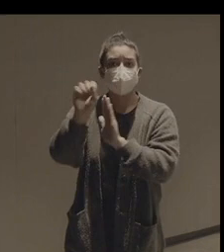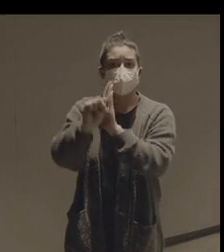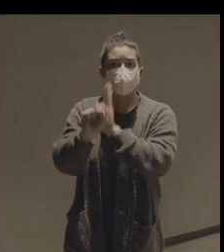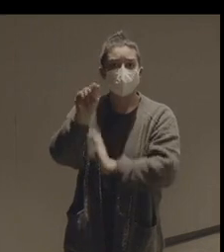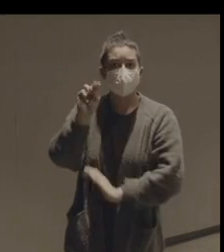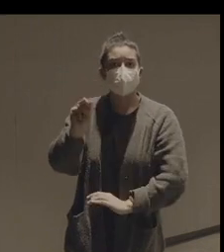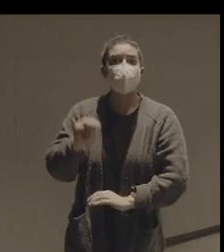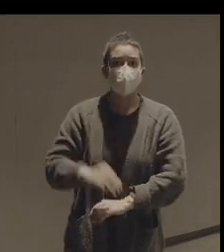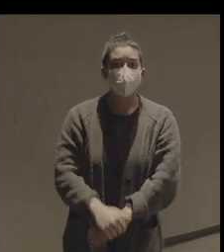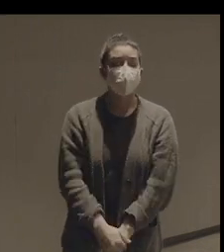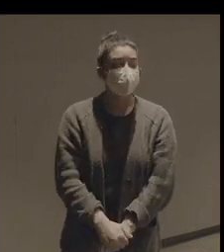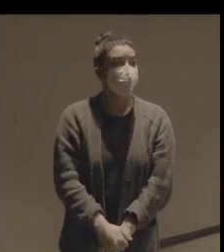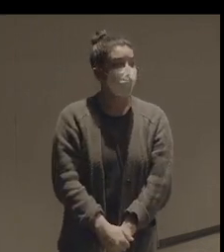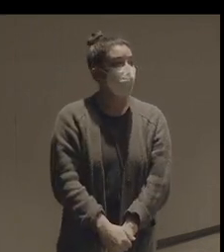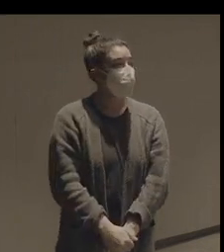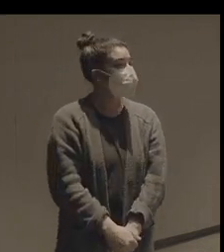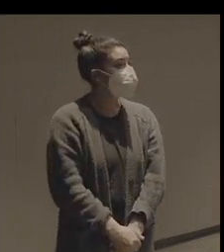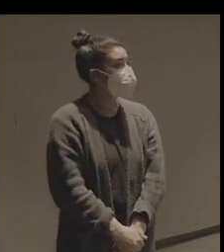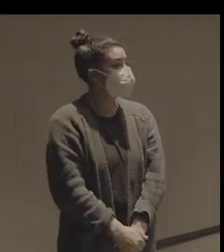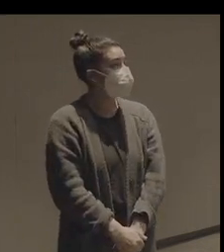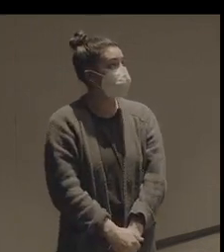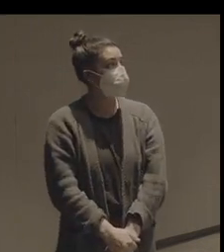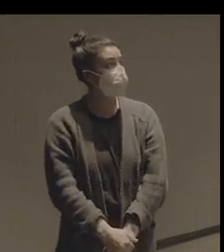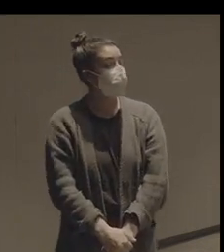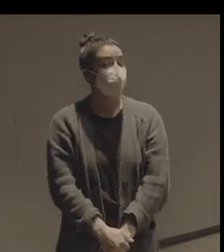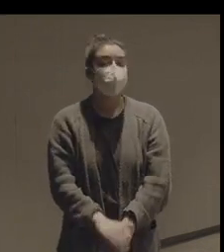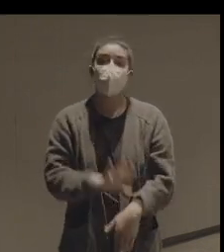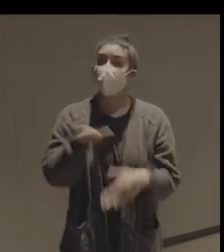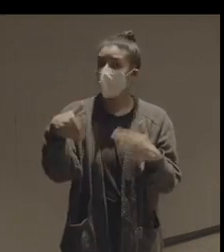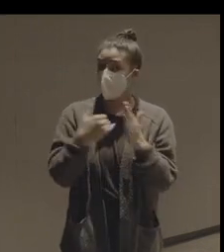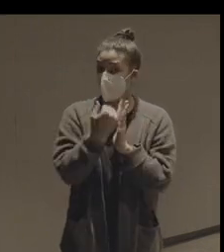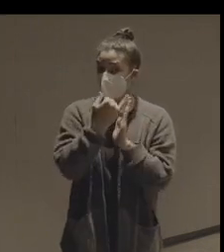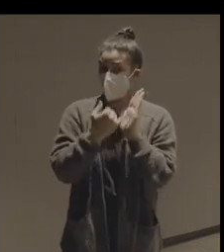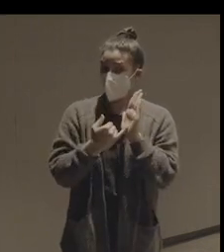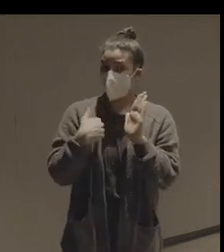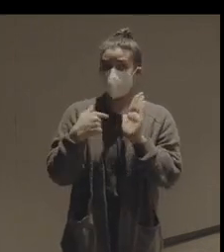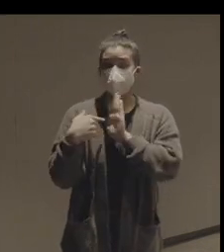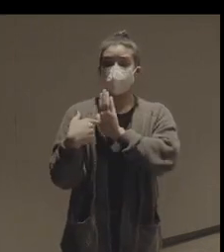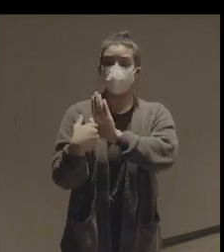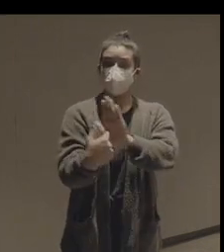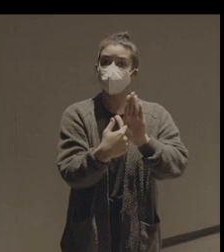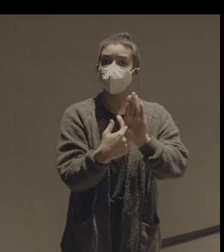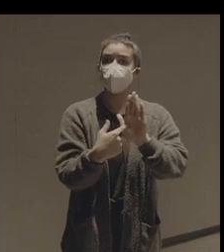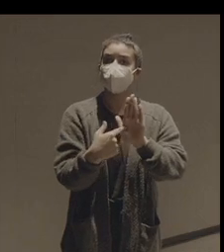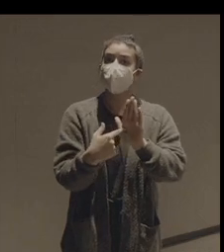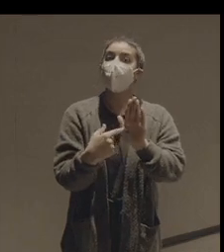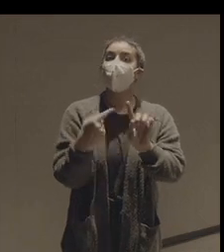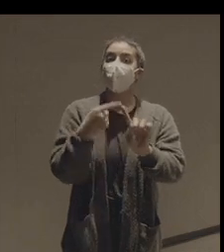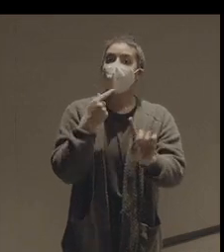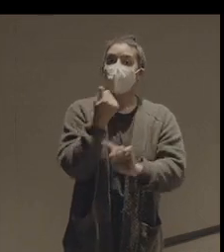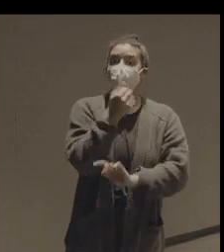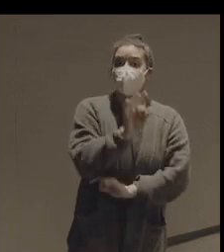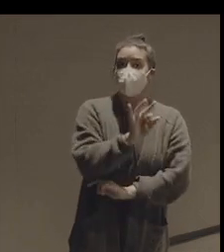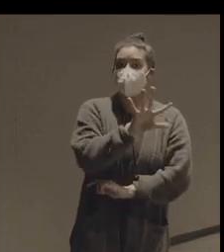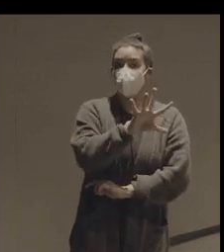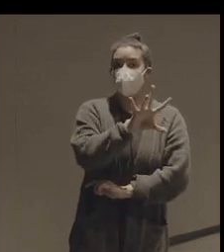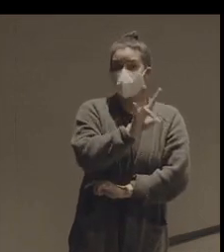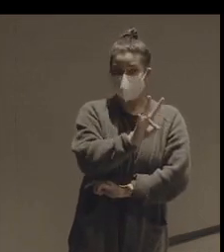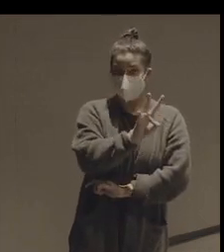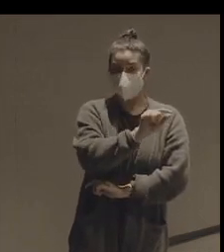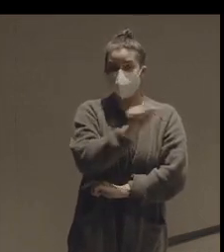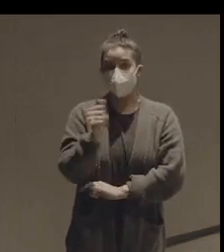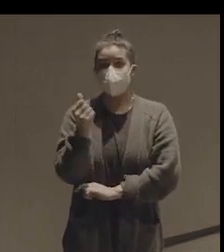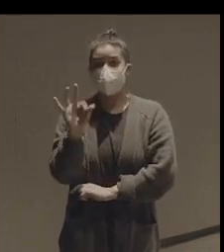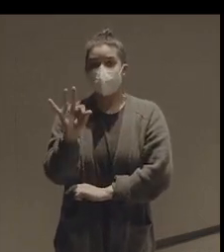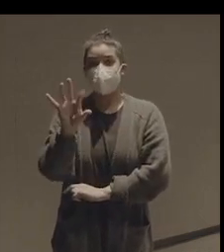All the examples of artwork I've been shown are pulled from the date range from about 1957 to 1971, aside from the Pashgians.